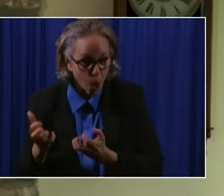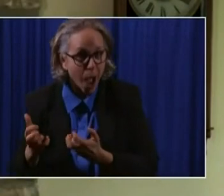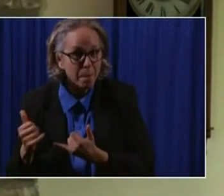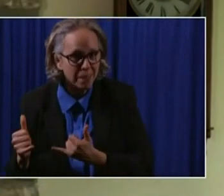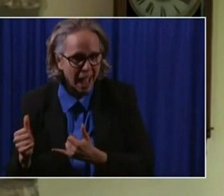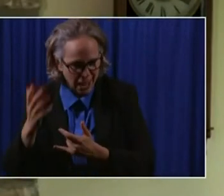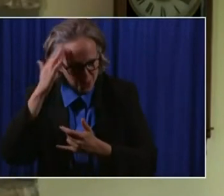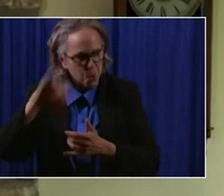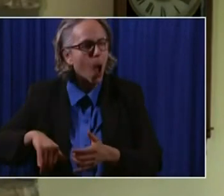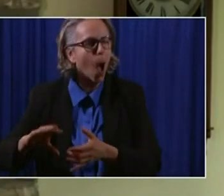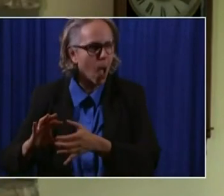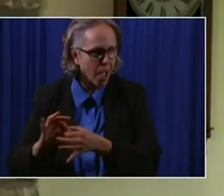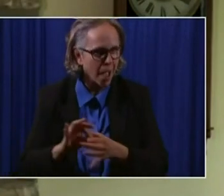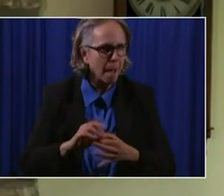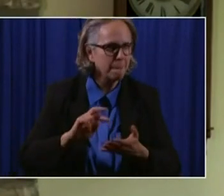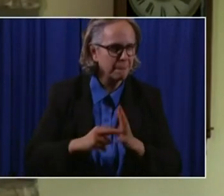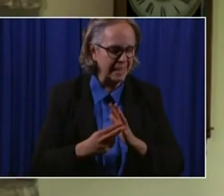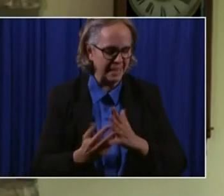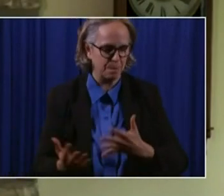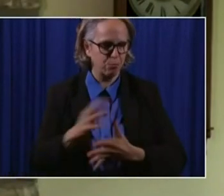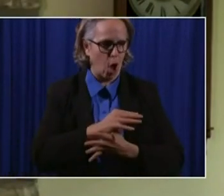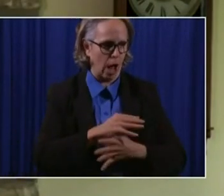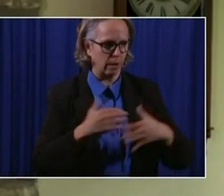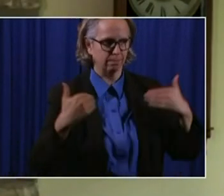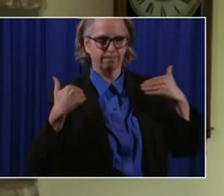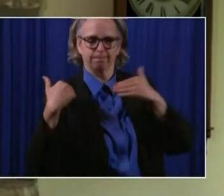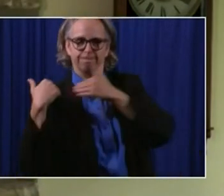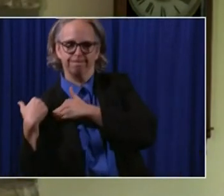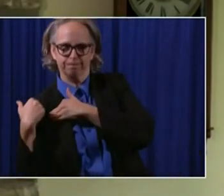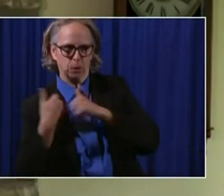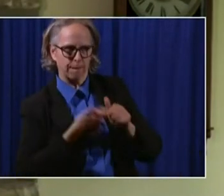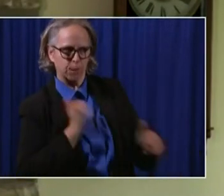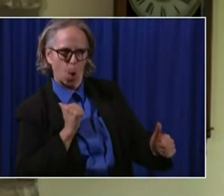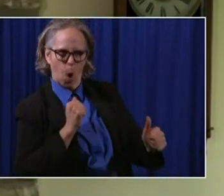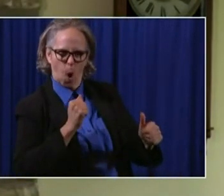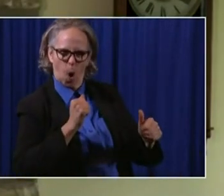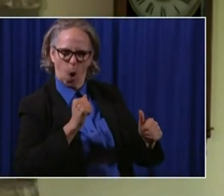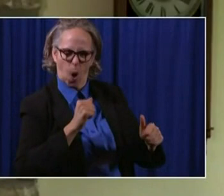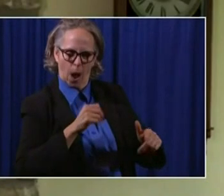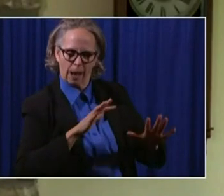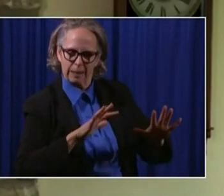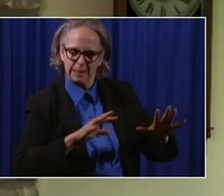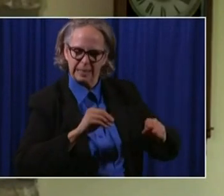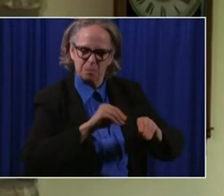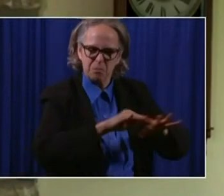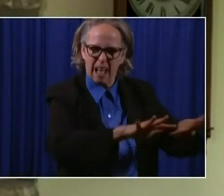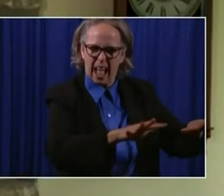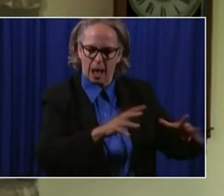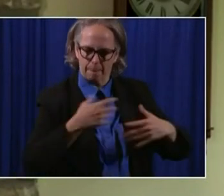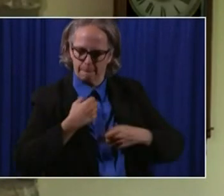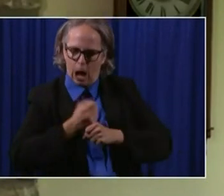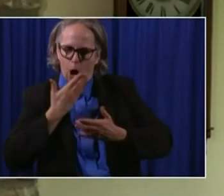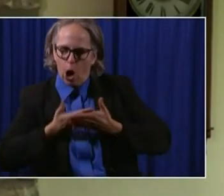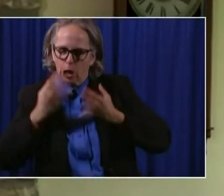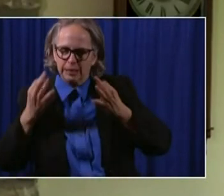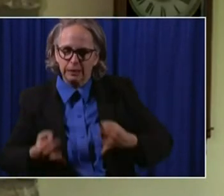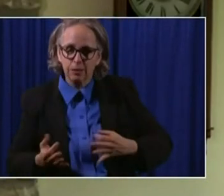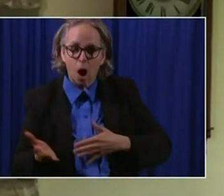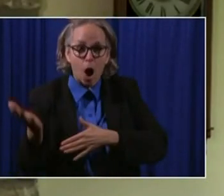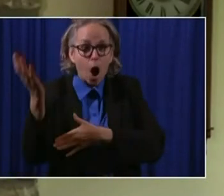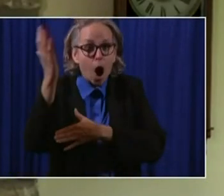women, to make decisions in their lives 24/7. And I hope that